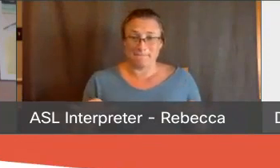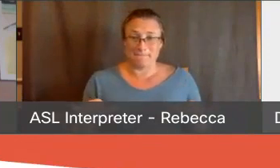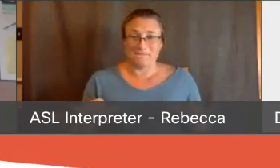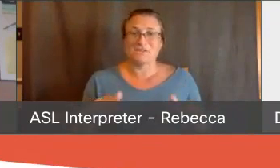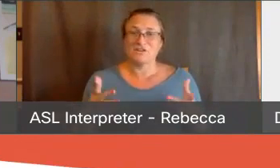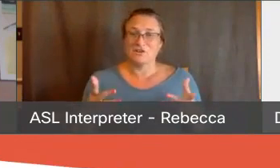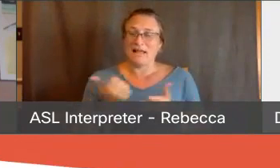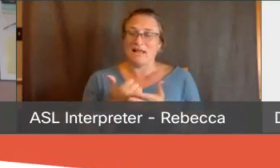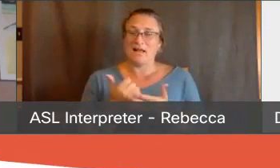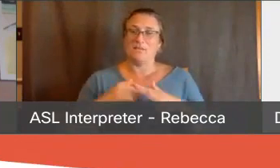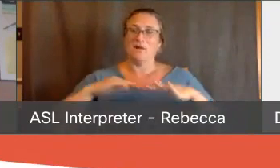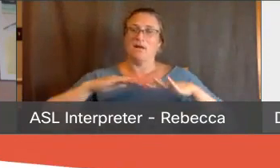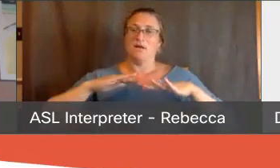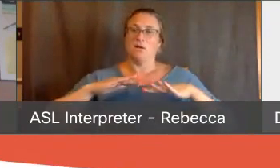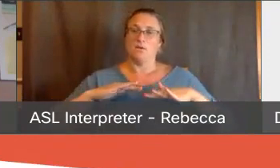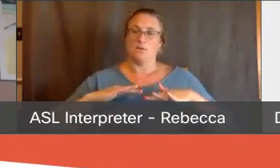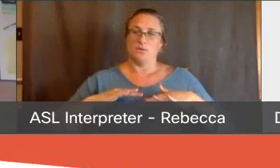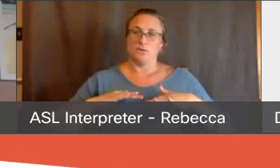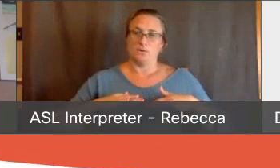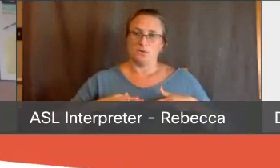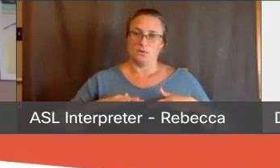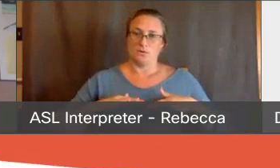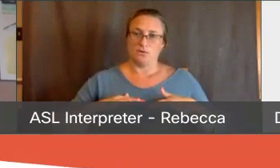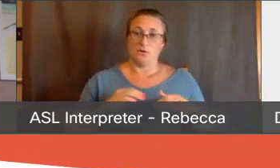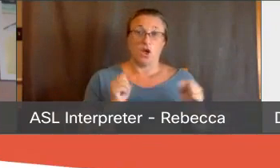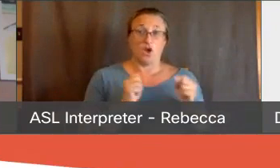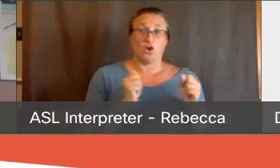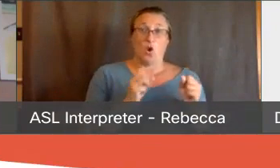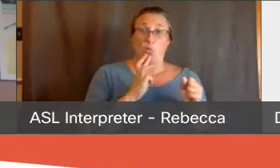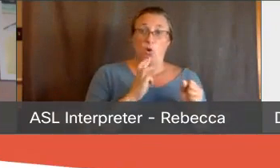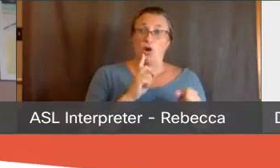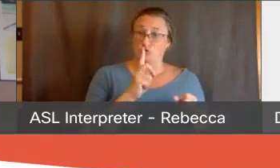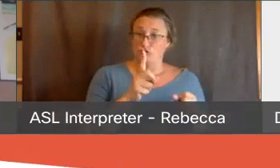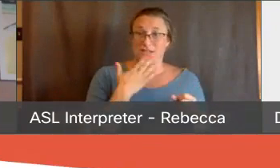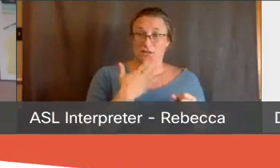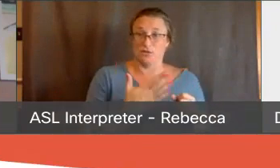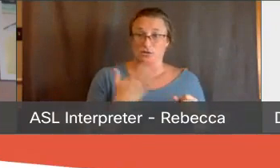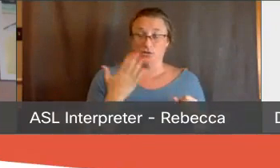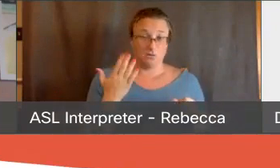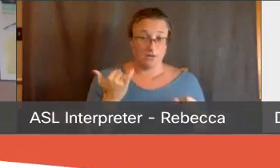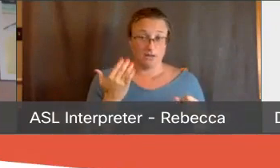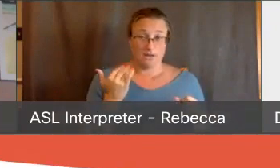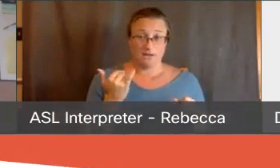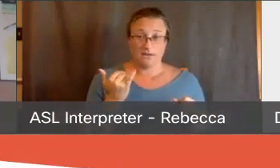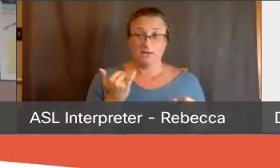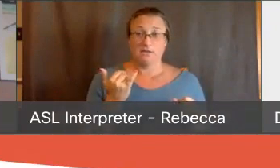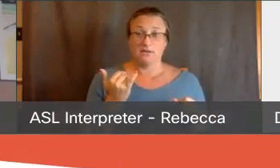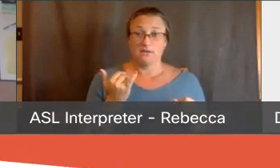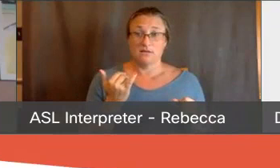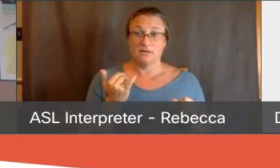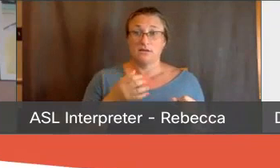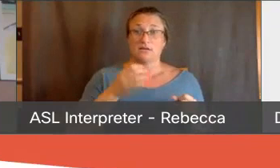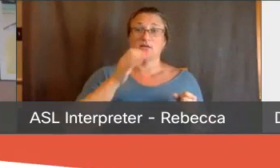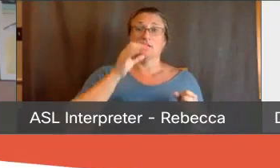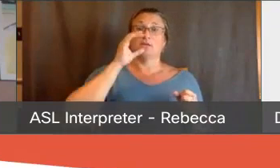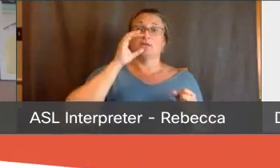control our breathing in order to drink. A cold glass of water is especially helpful because it's cooling our body